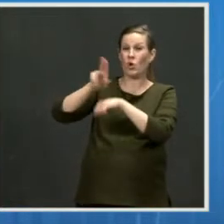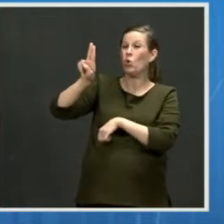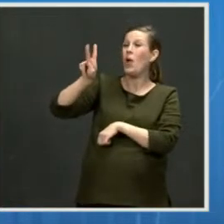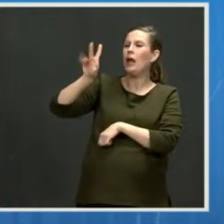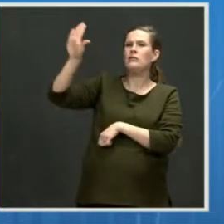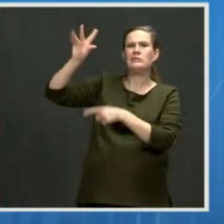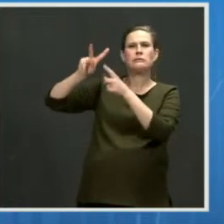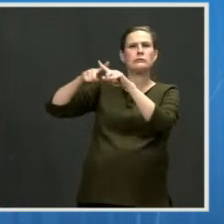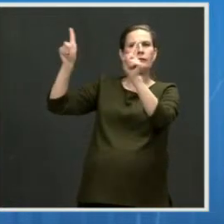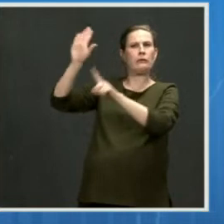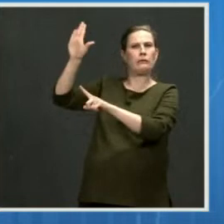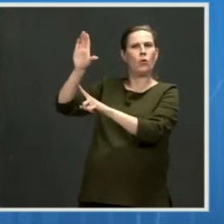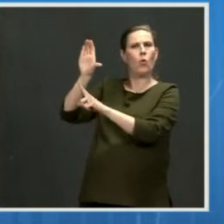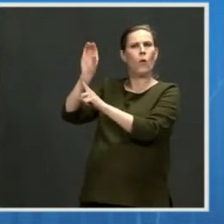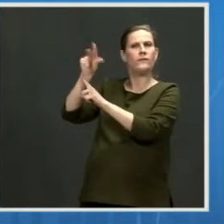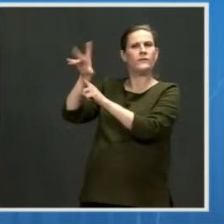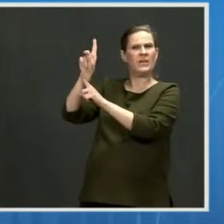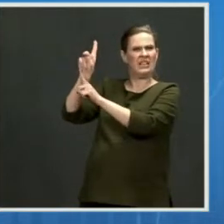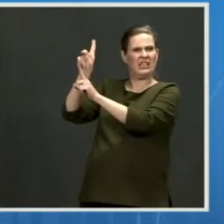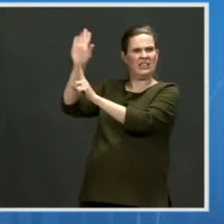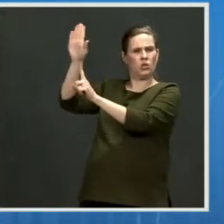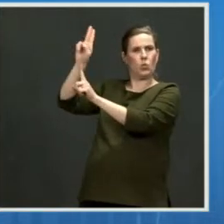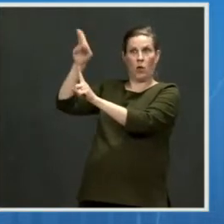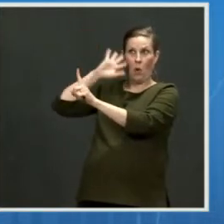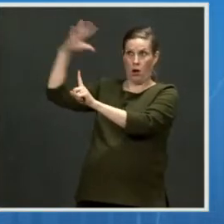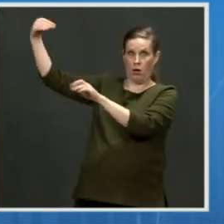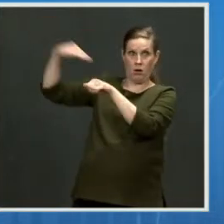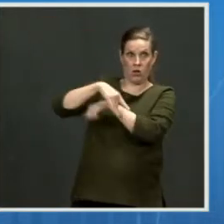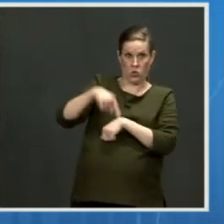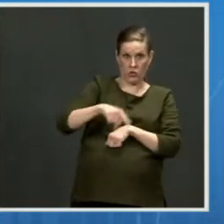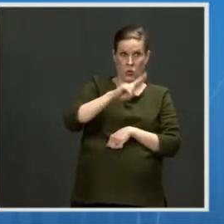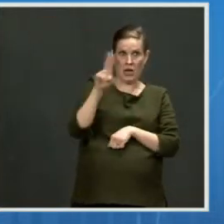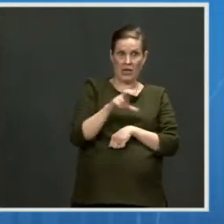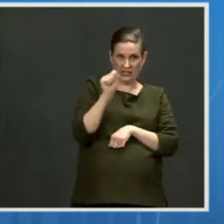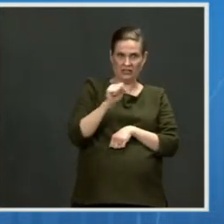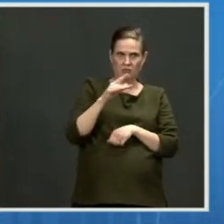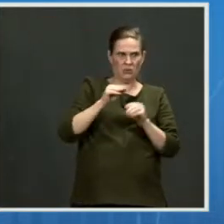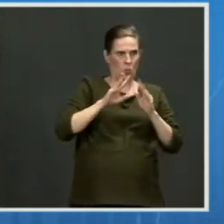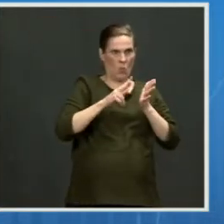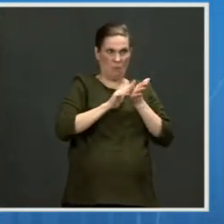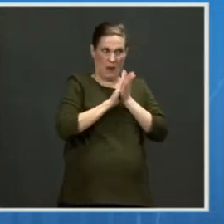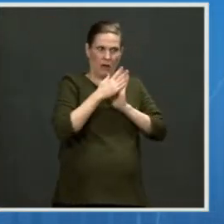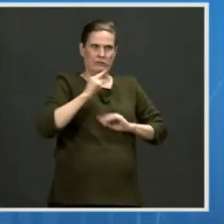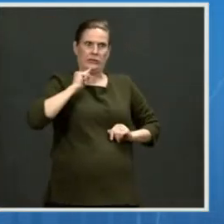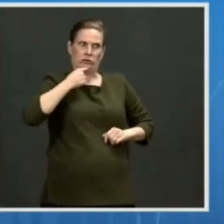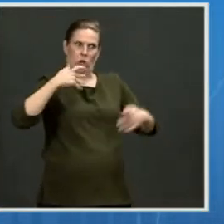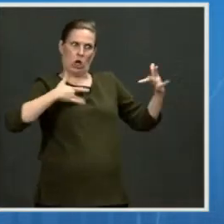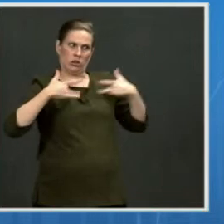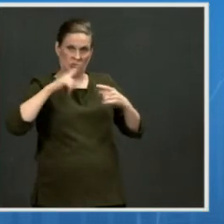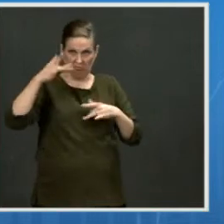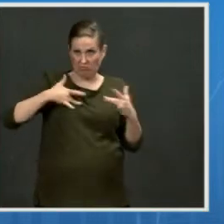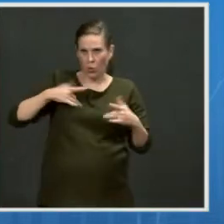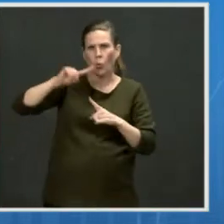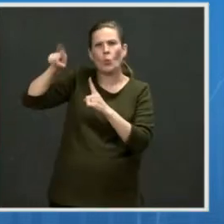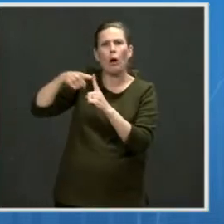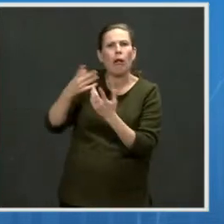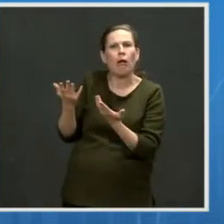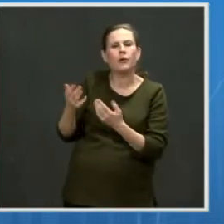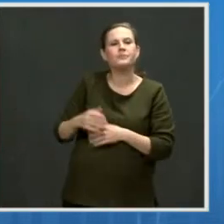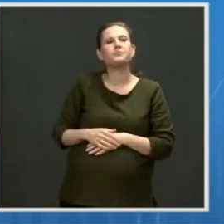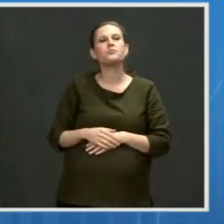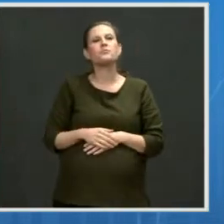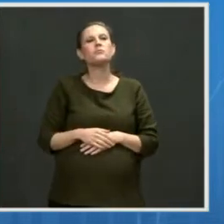US? Thank you. Well, with regard to, to your first question, I believe you're referring to the